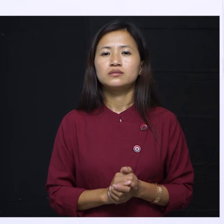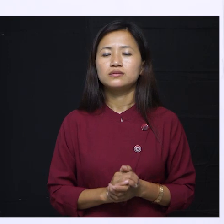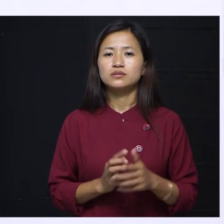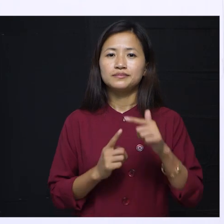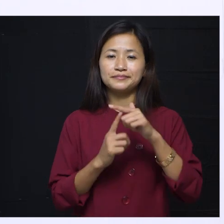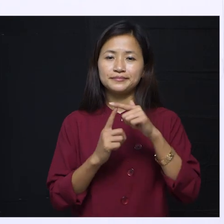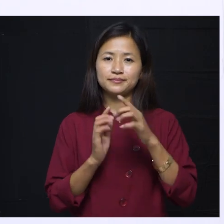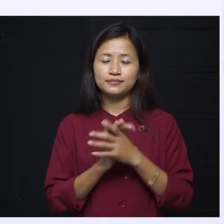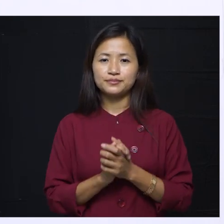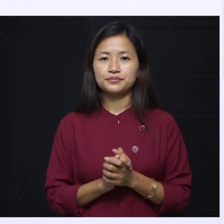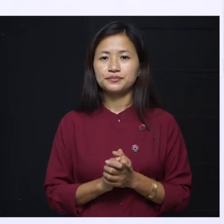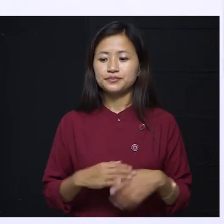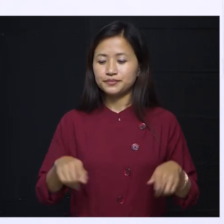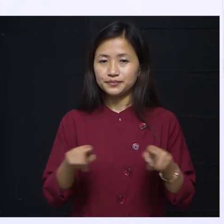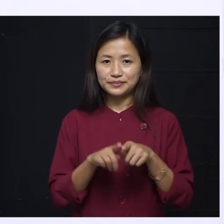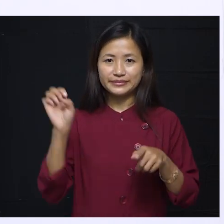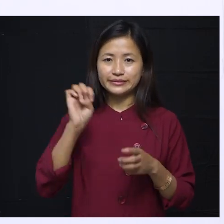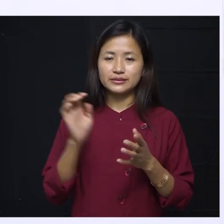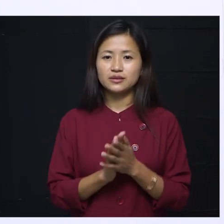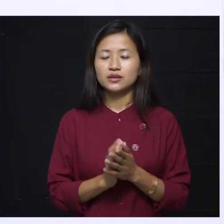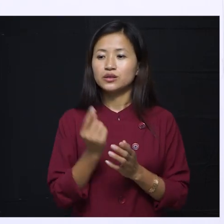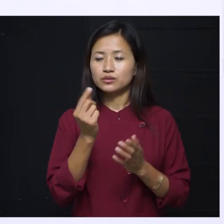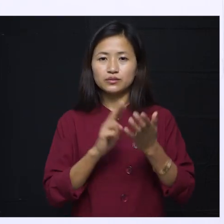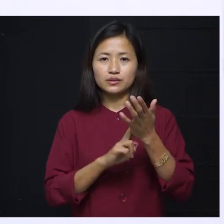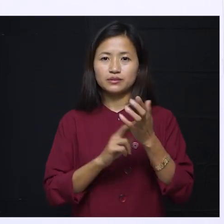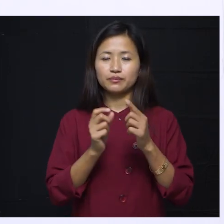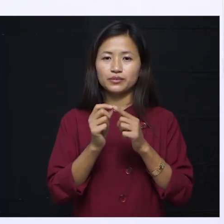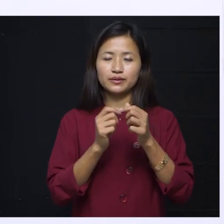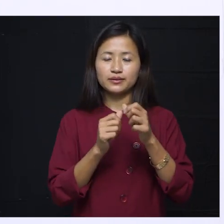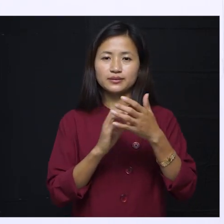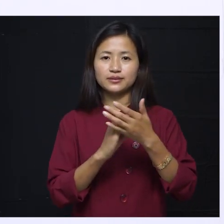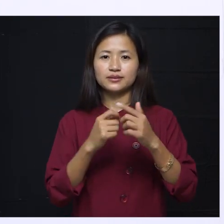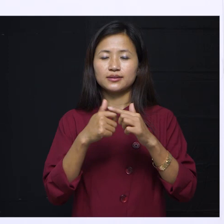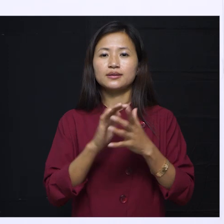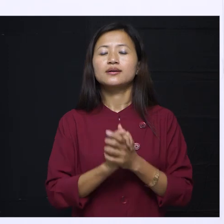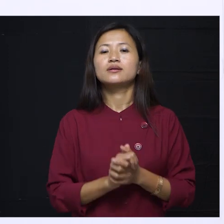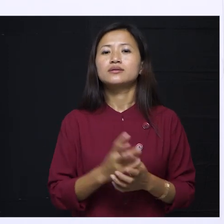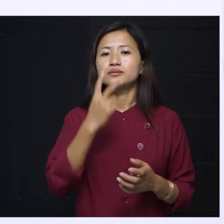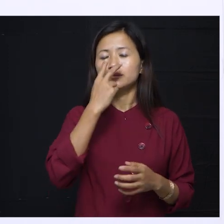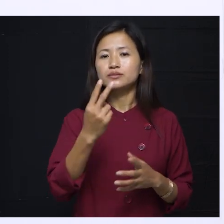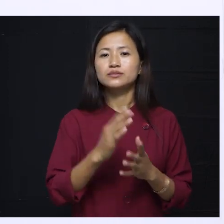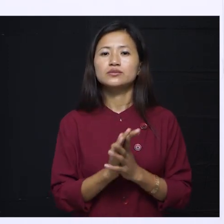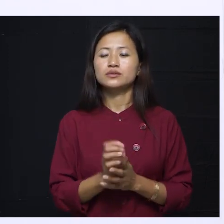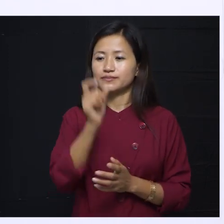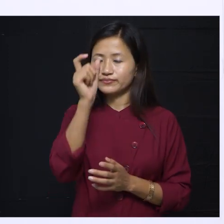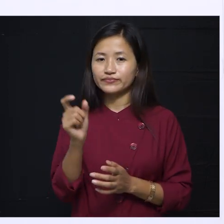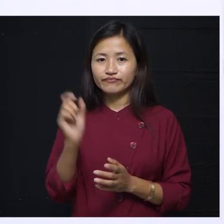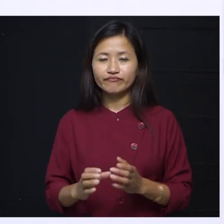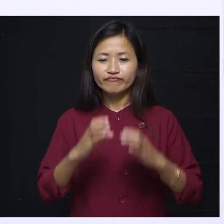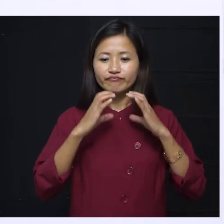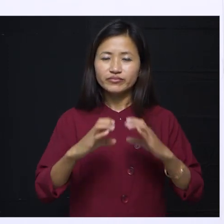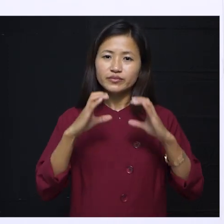topic, and even the word unpacked, I would like you to take a look at these words